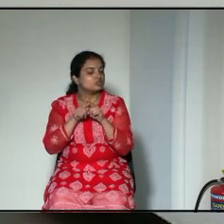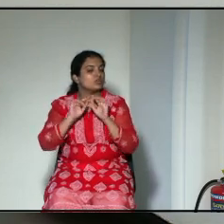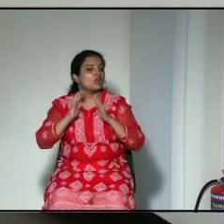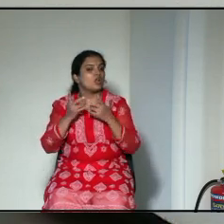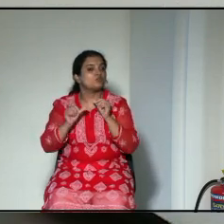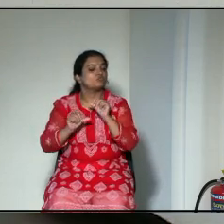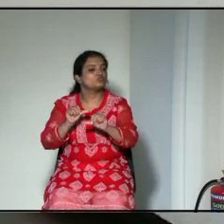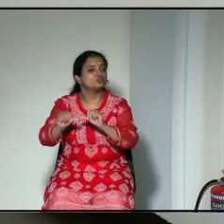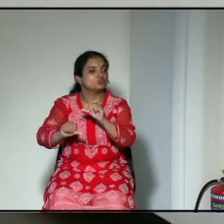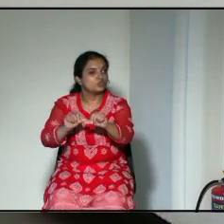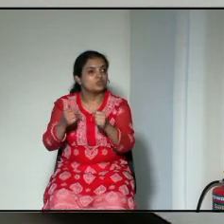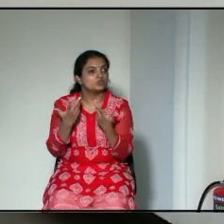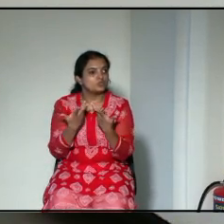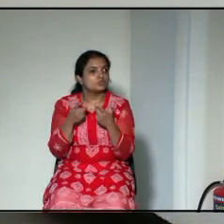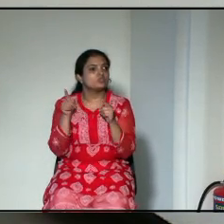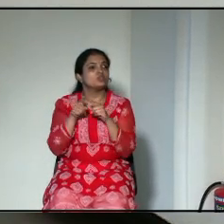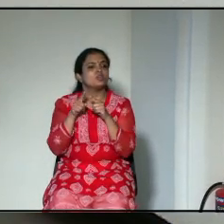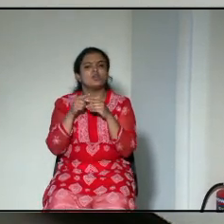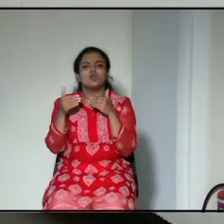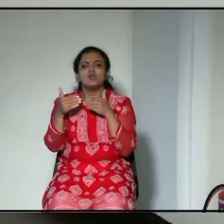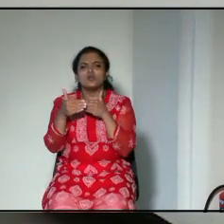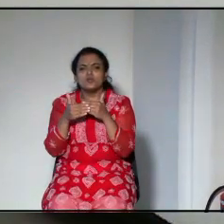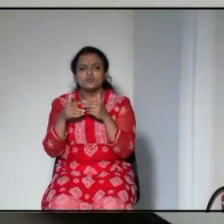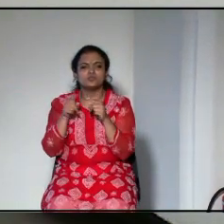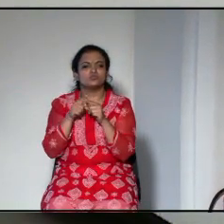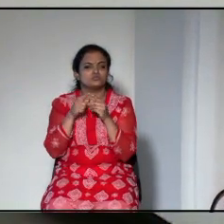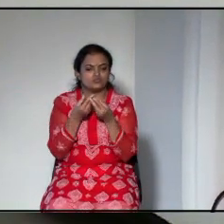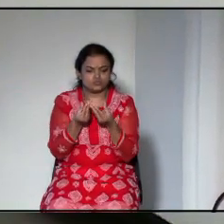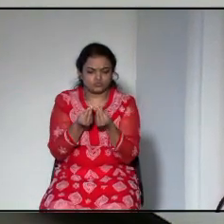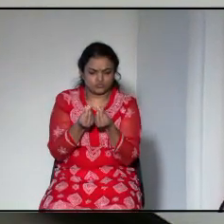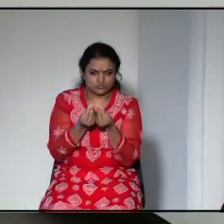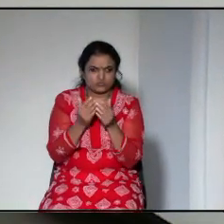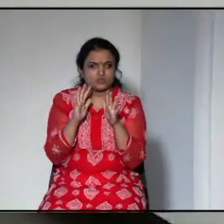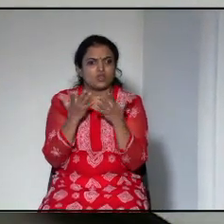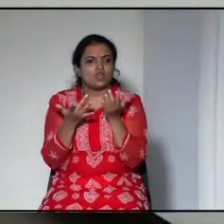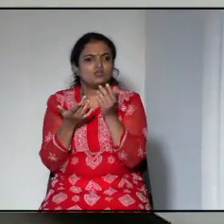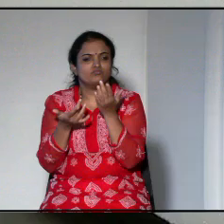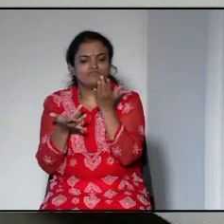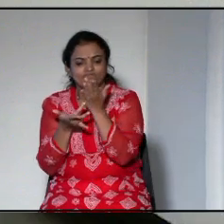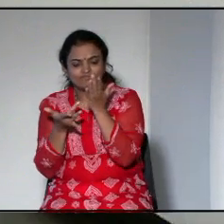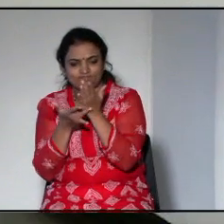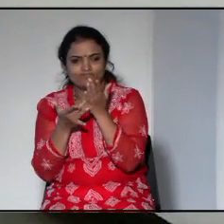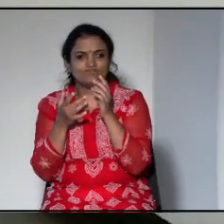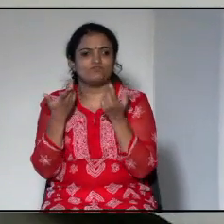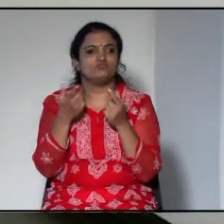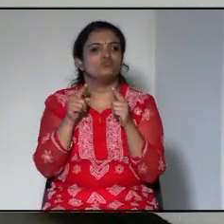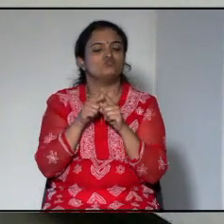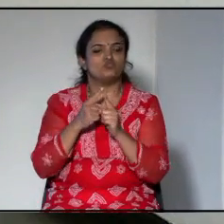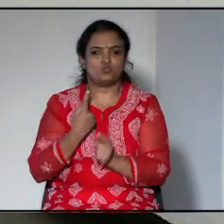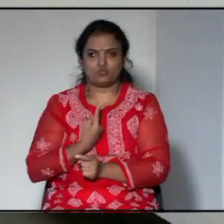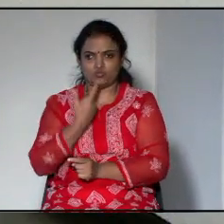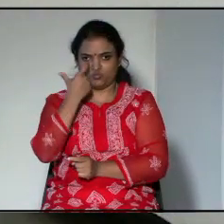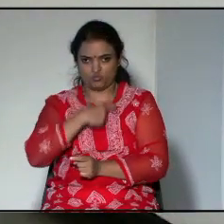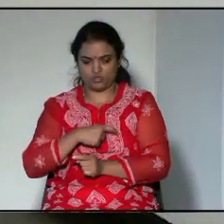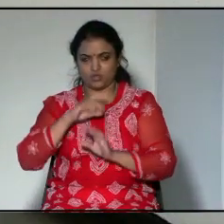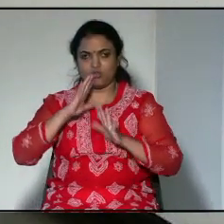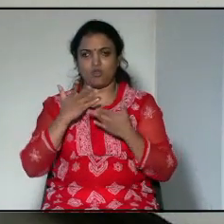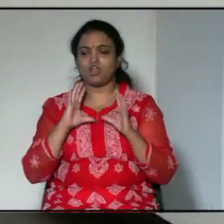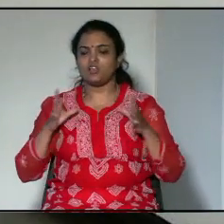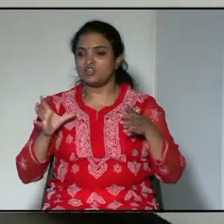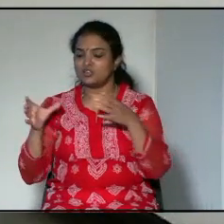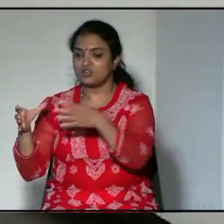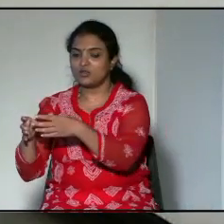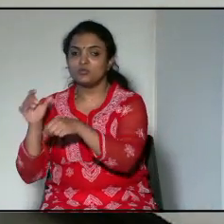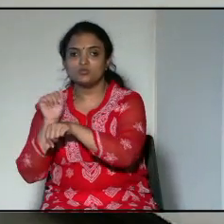processes, to look closely at the themes of material and technique, individual and community work, struggle